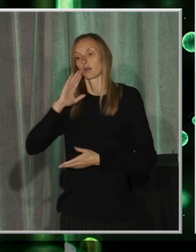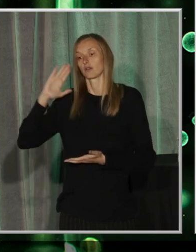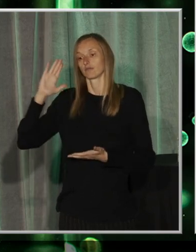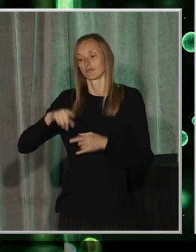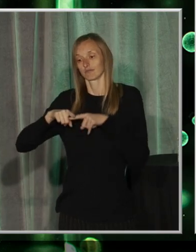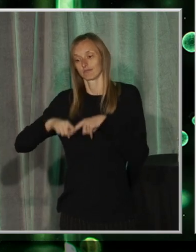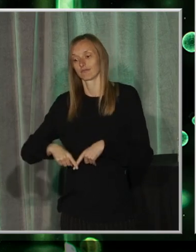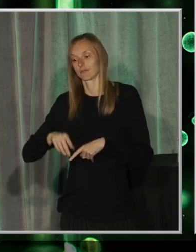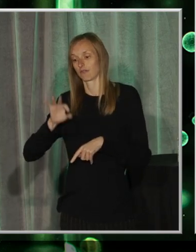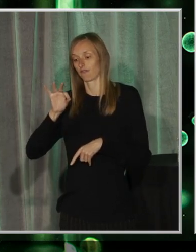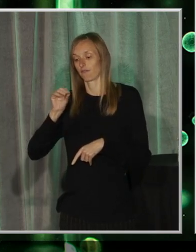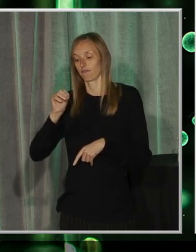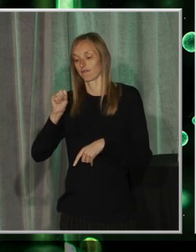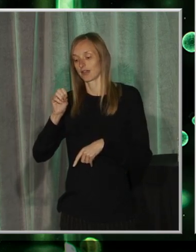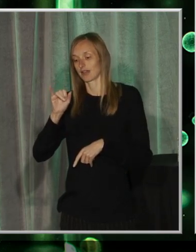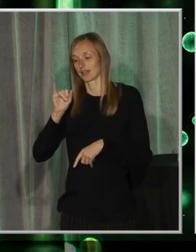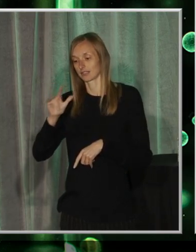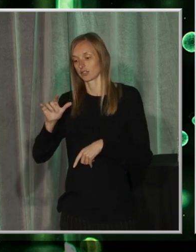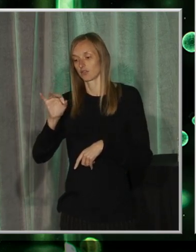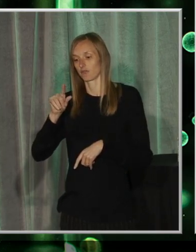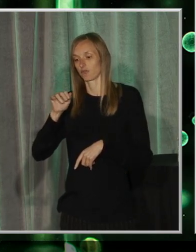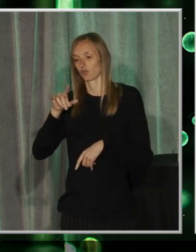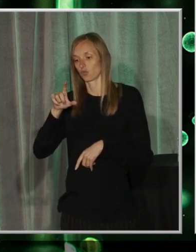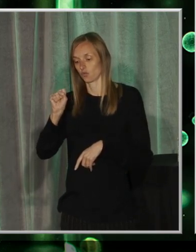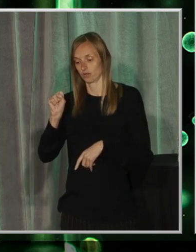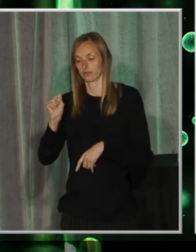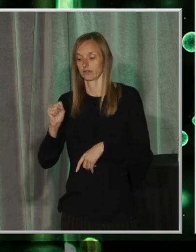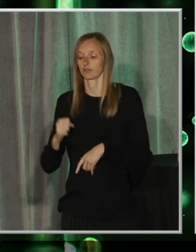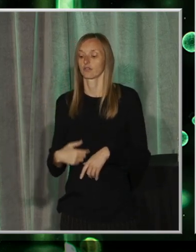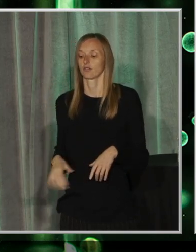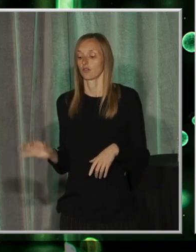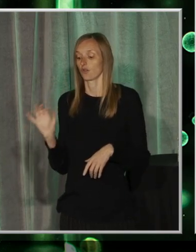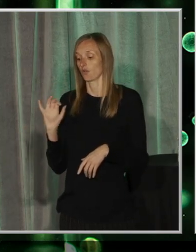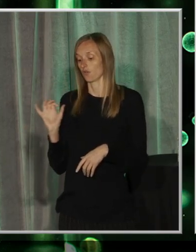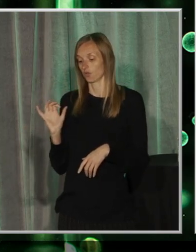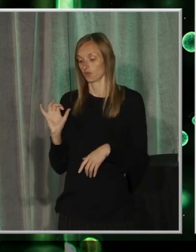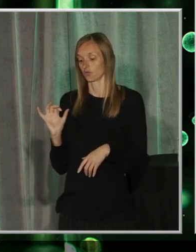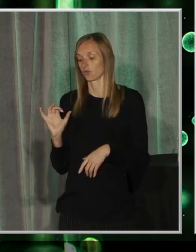fossil fuels, and so we will also prevent